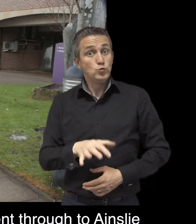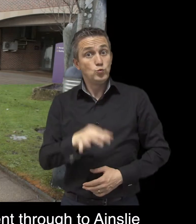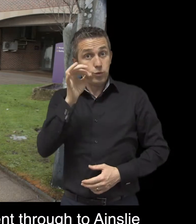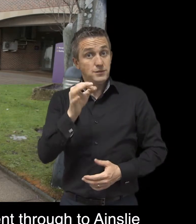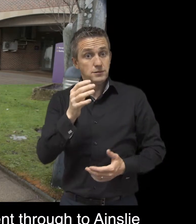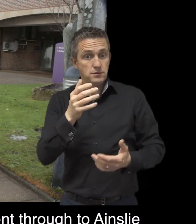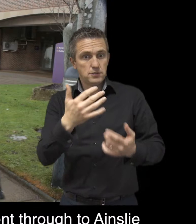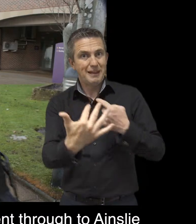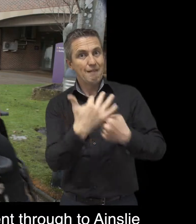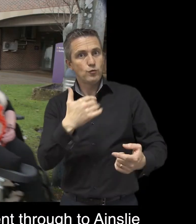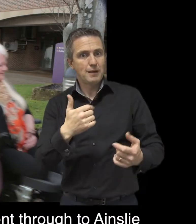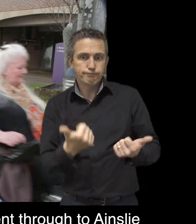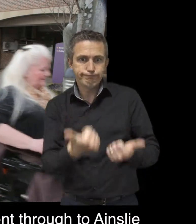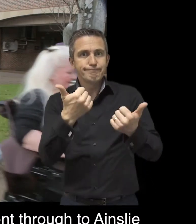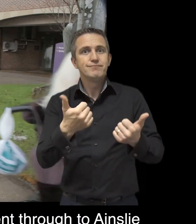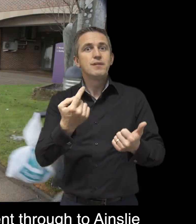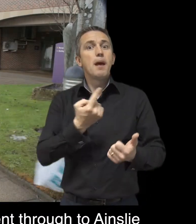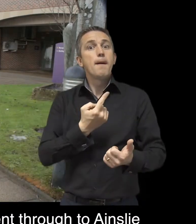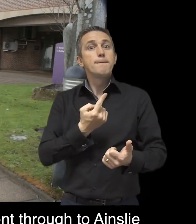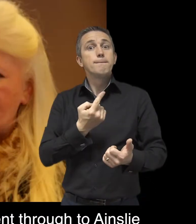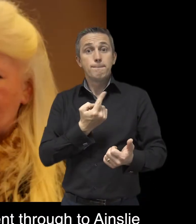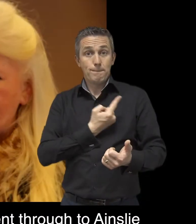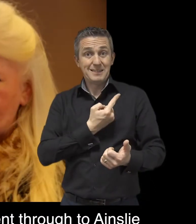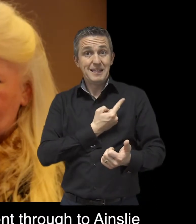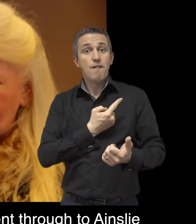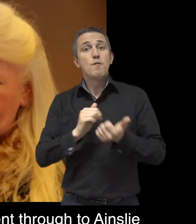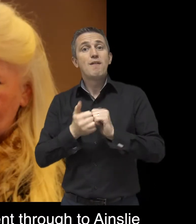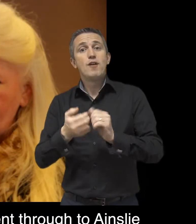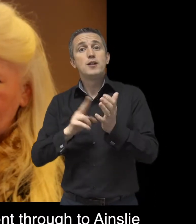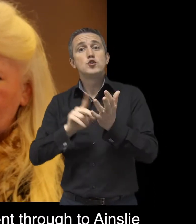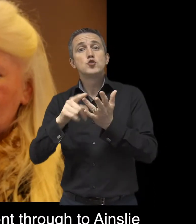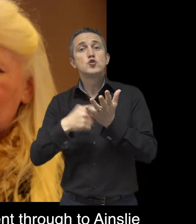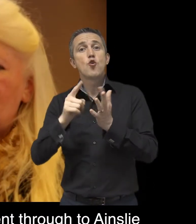choices. And me and Noreen went through Ainsley Hospital in Edinburgh.